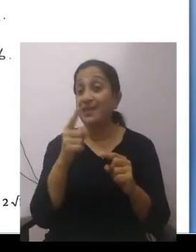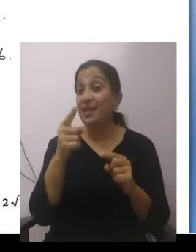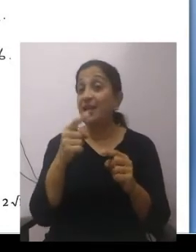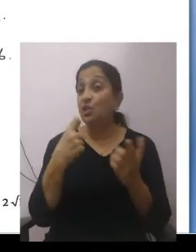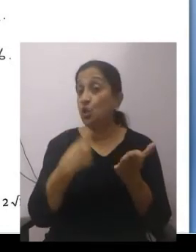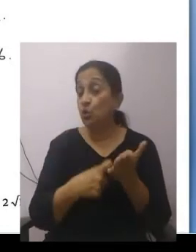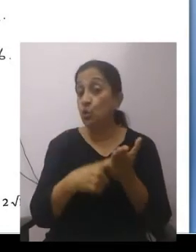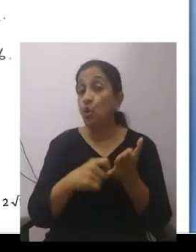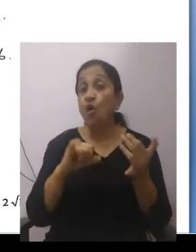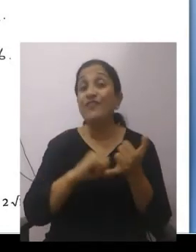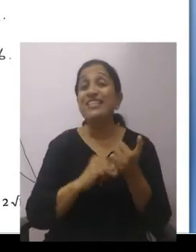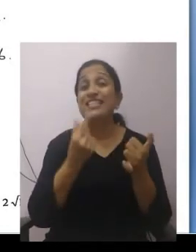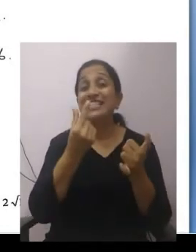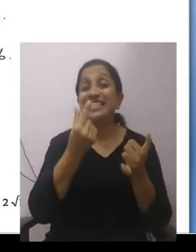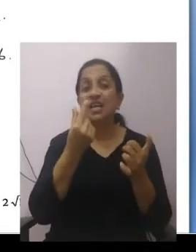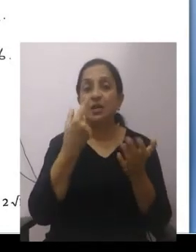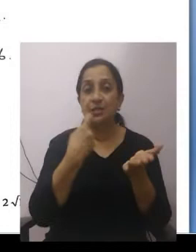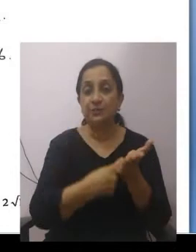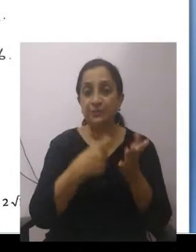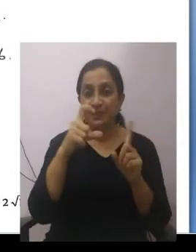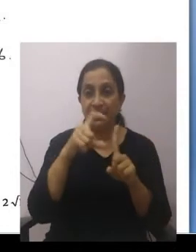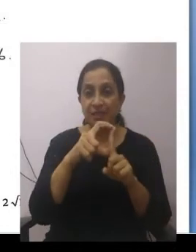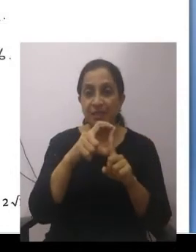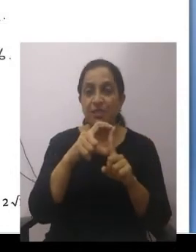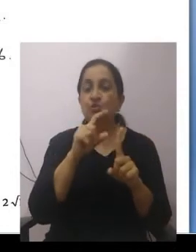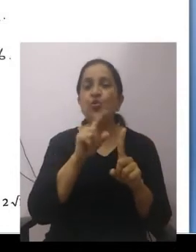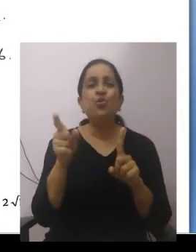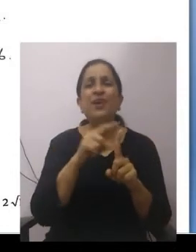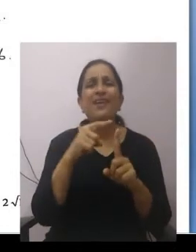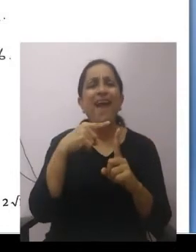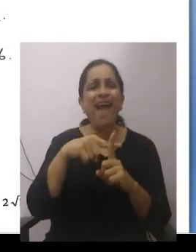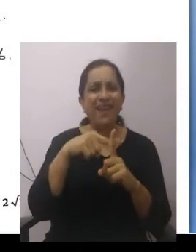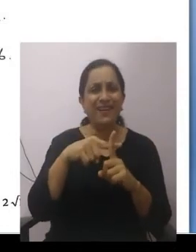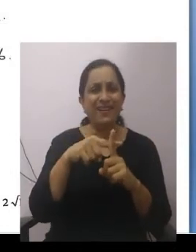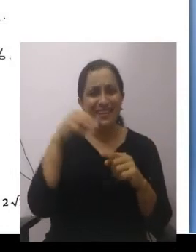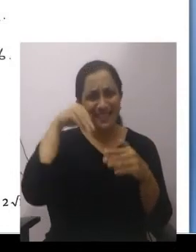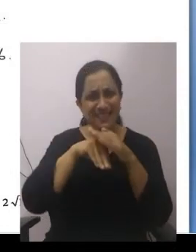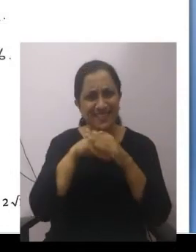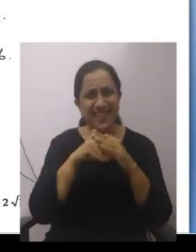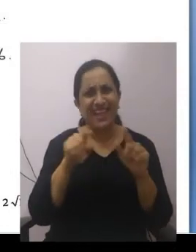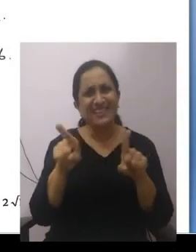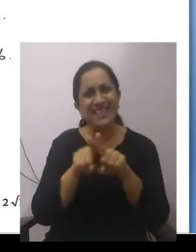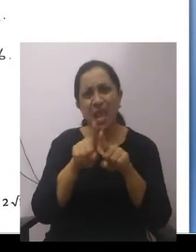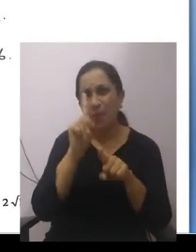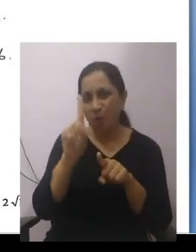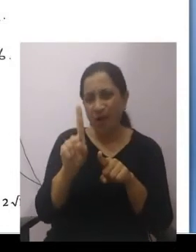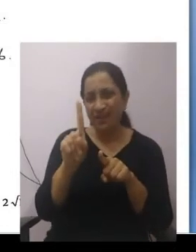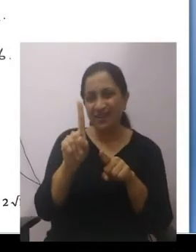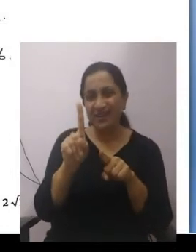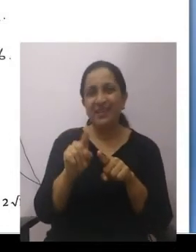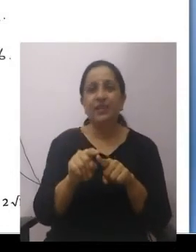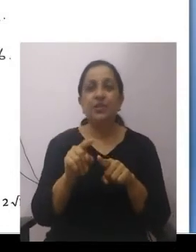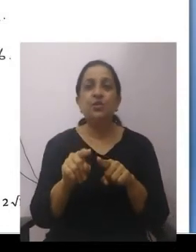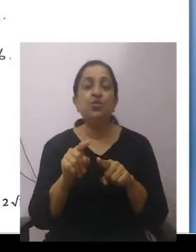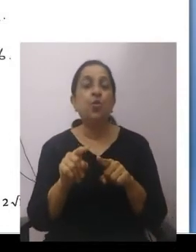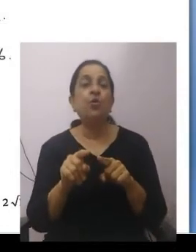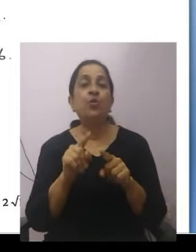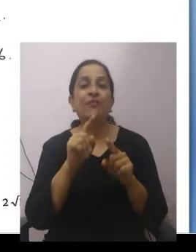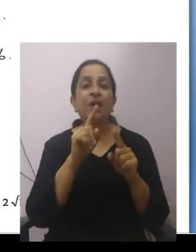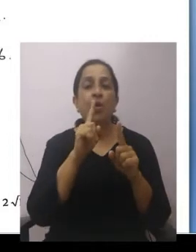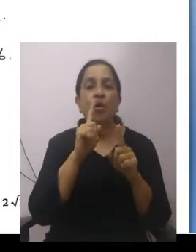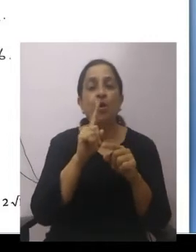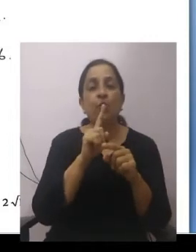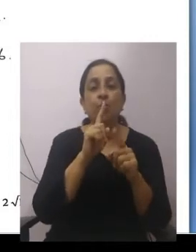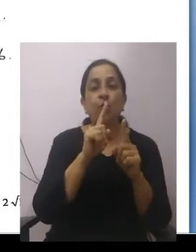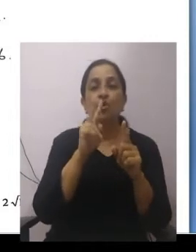added directly. So this is also root 1, this is also root 1. It is like what is 2 plus 2? What is 3 plus 3? So it is root 1 plus root 1